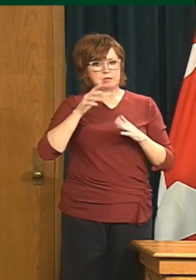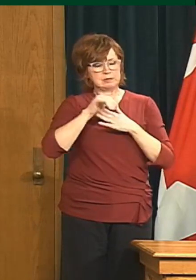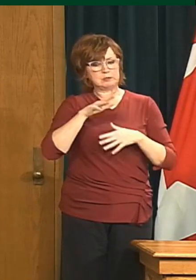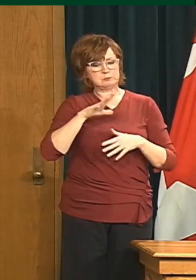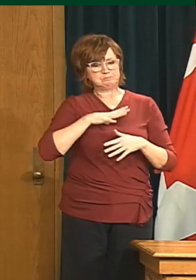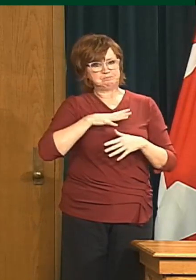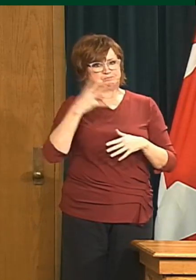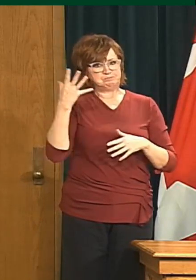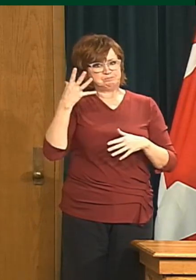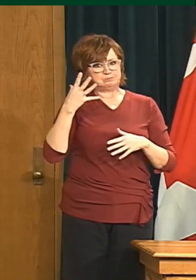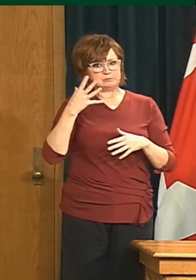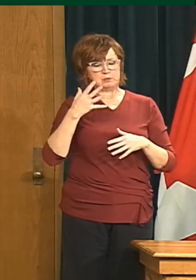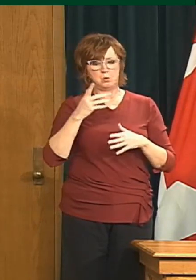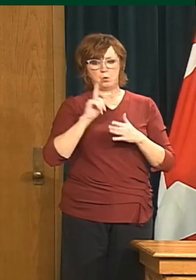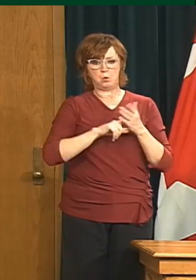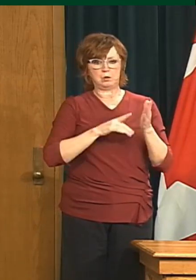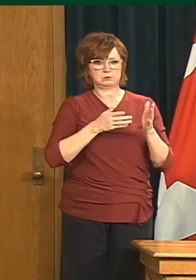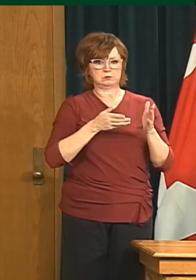to vulnerable communities?